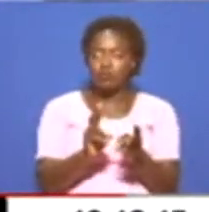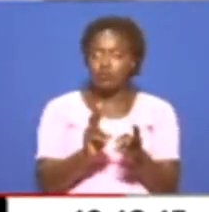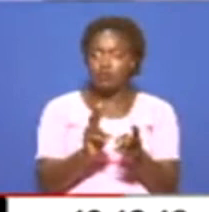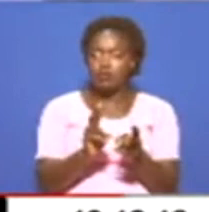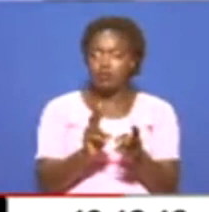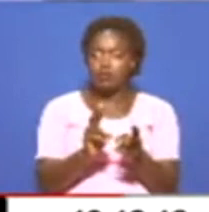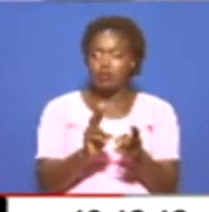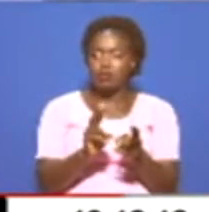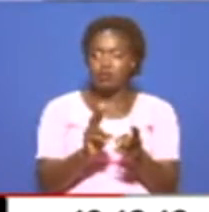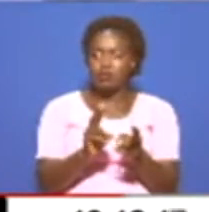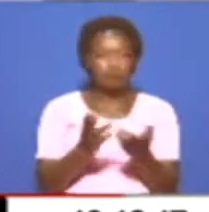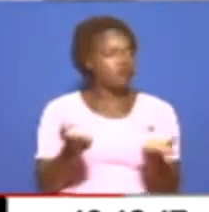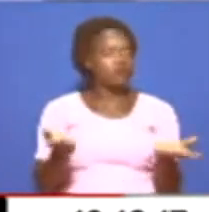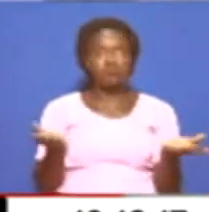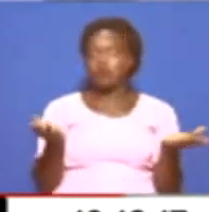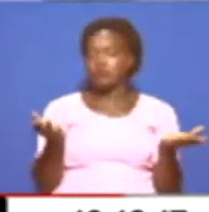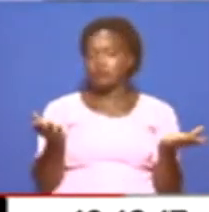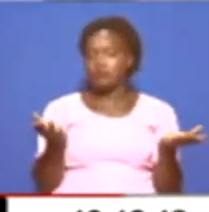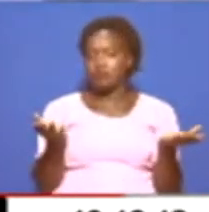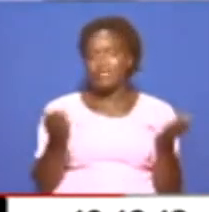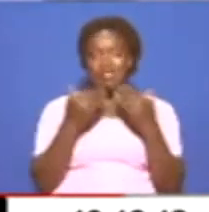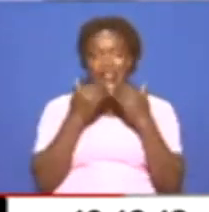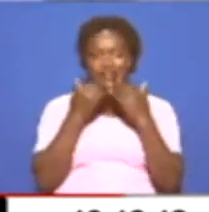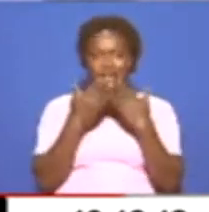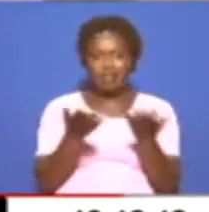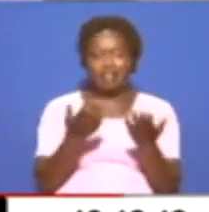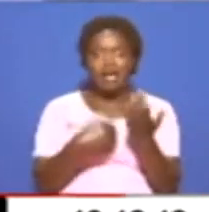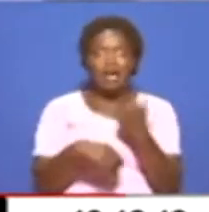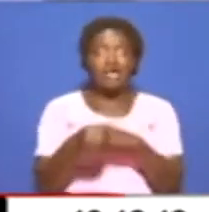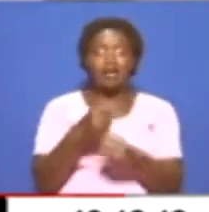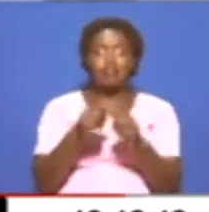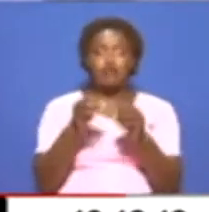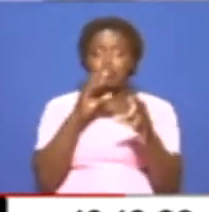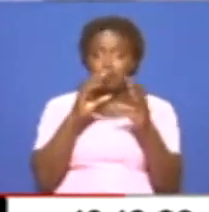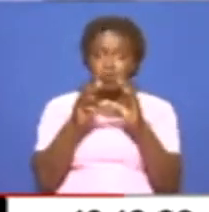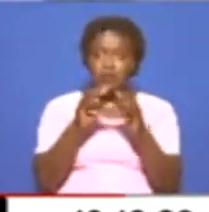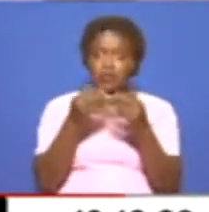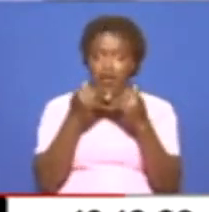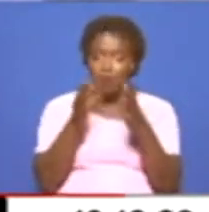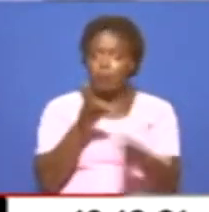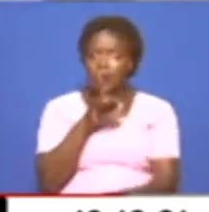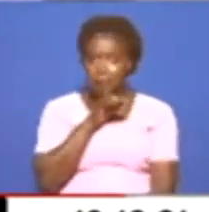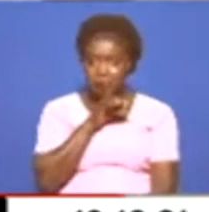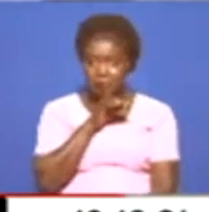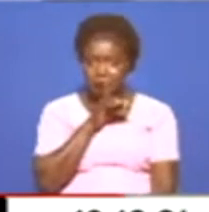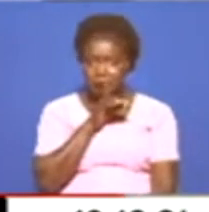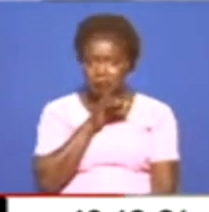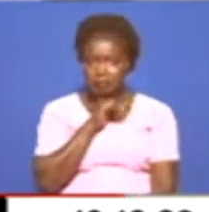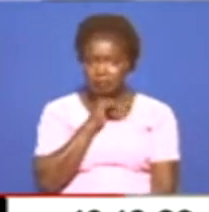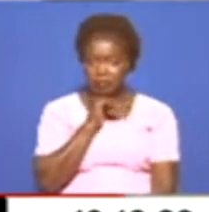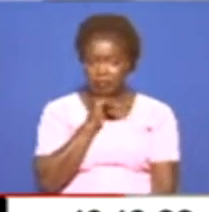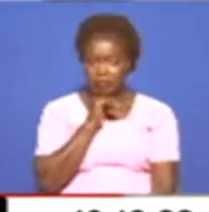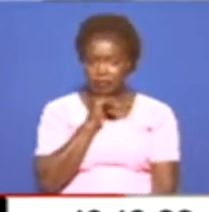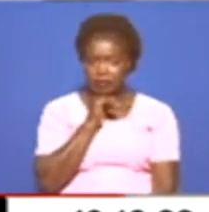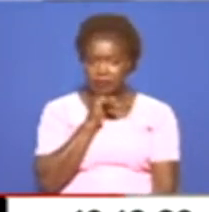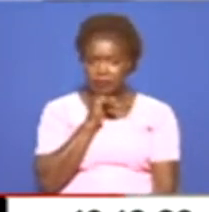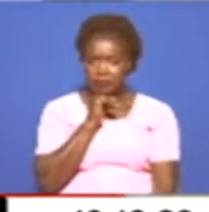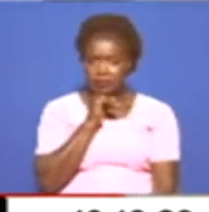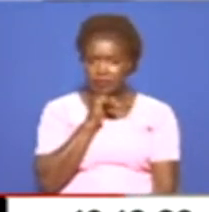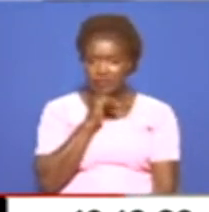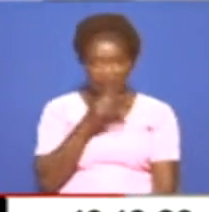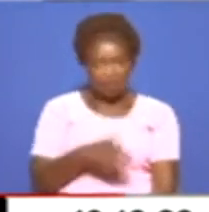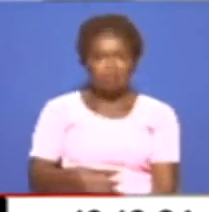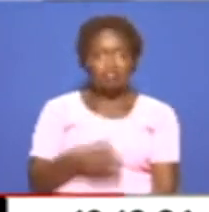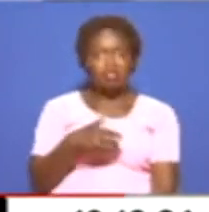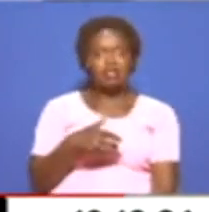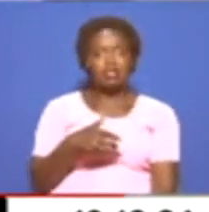2022. I mean, there has not been any action or communication from the office of the ombudsman. And now that has provoked his